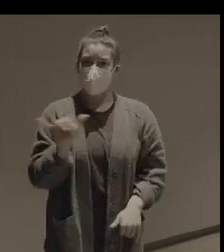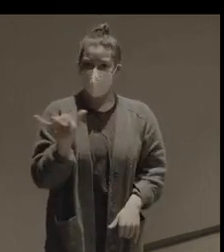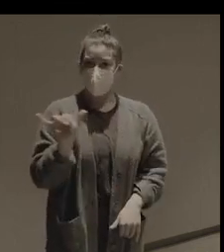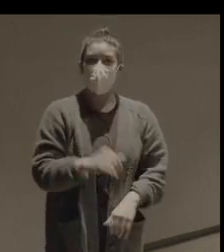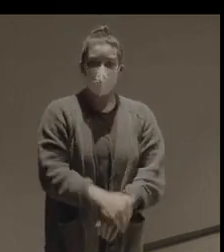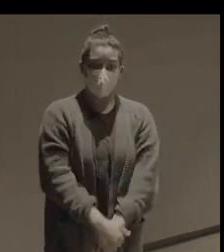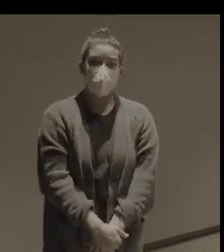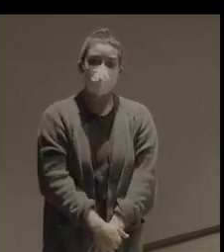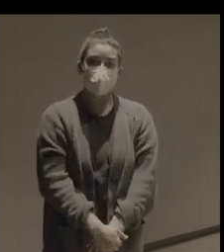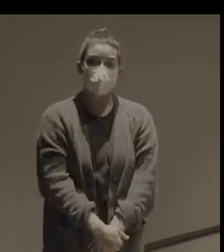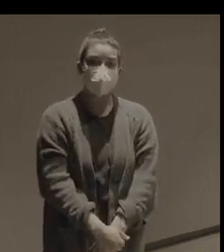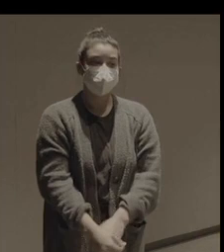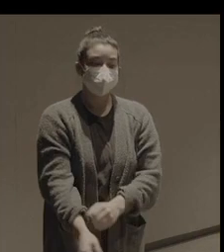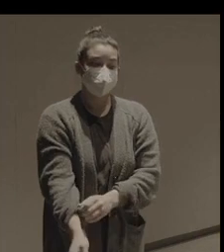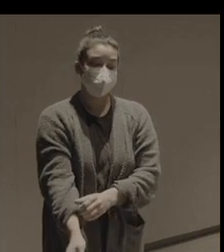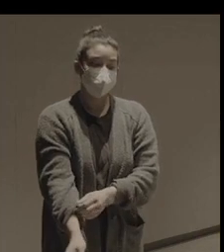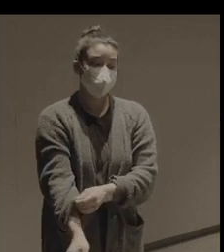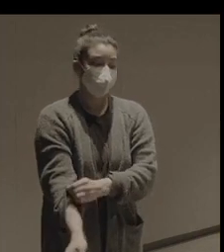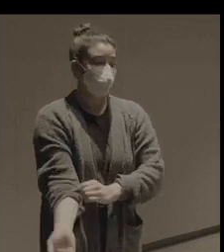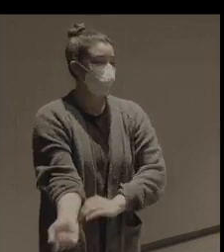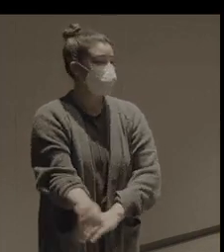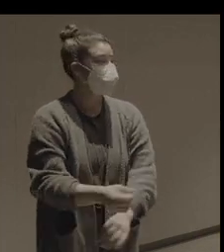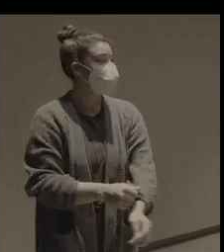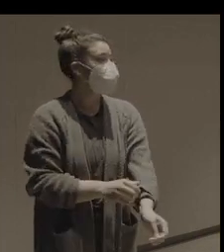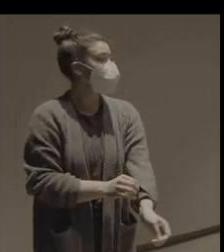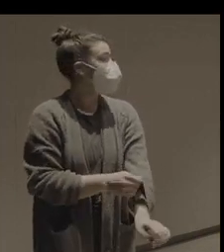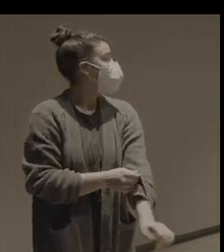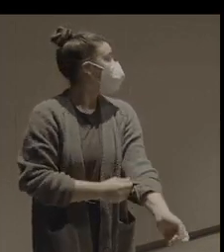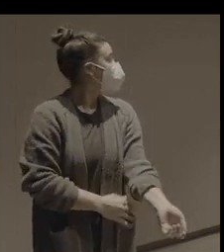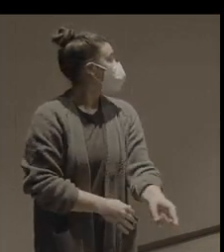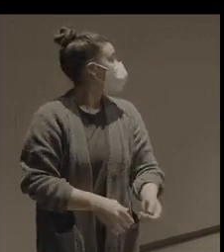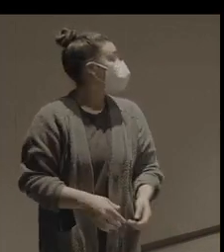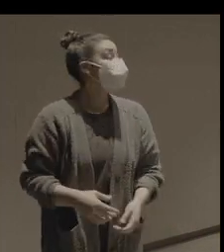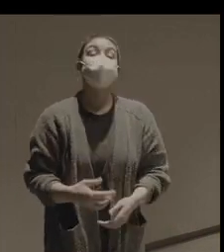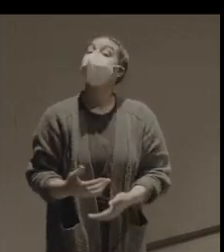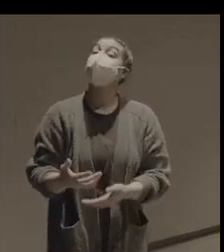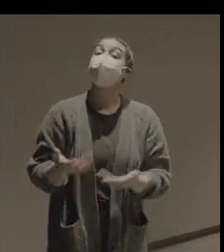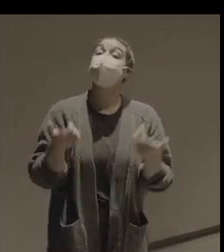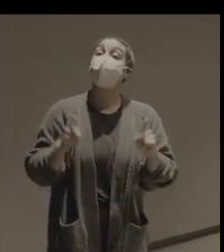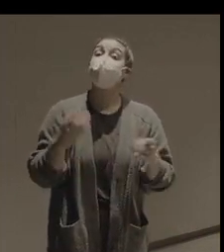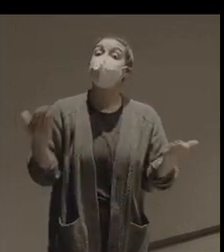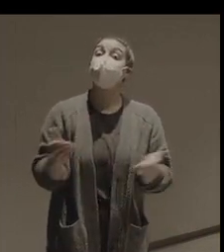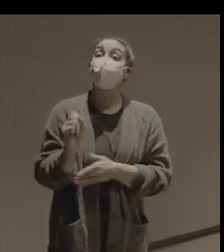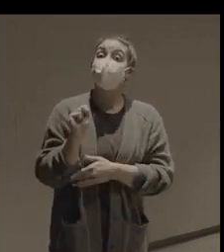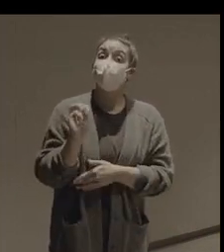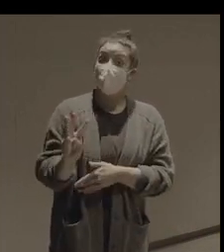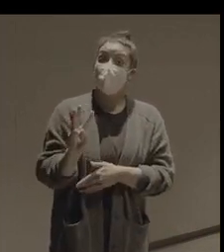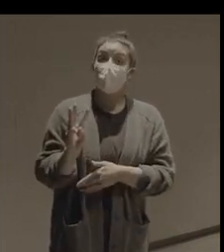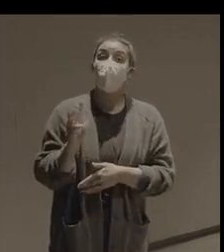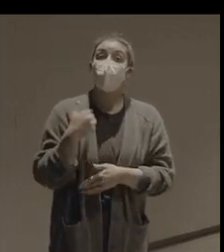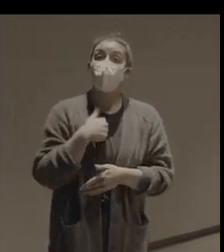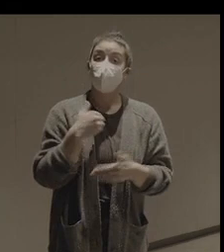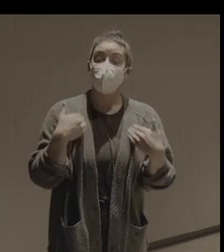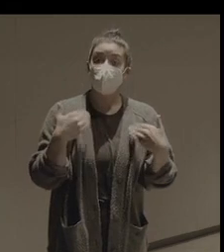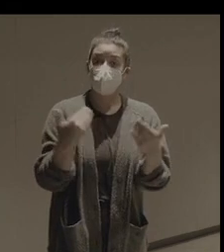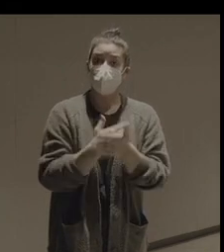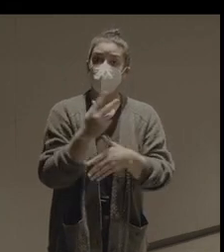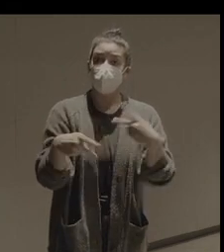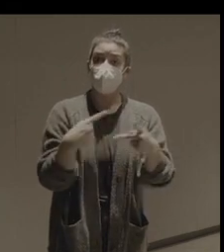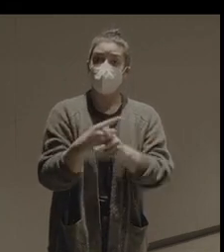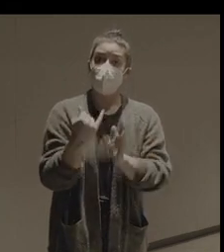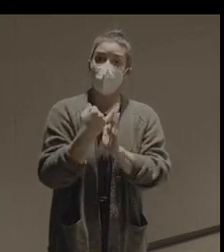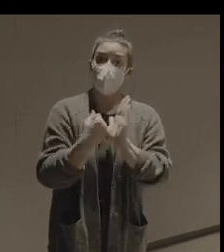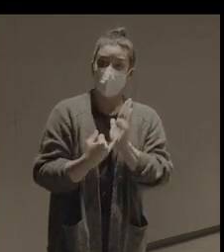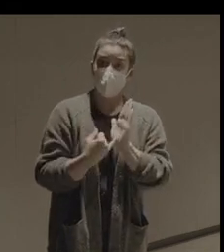few decades, and was founded here in the Southwest, described in their manifesto as a desire to create art